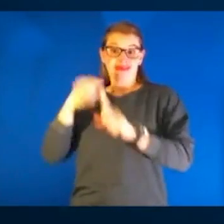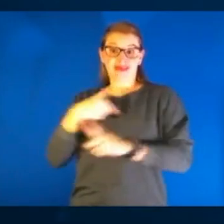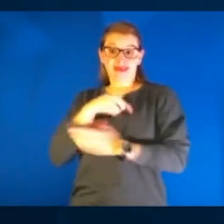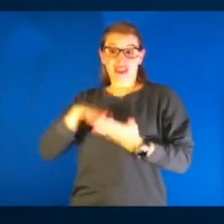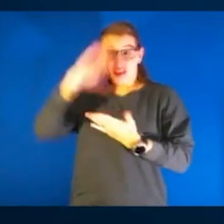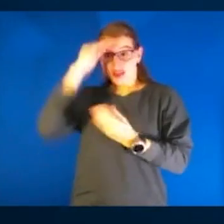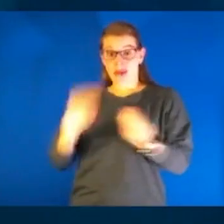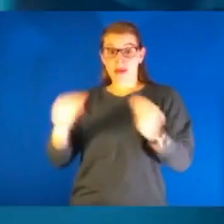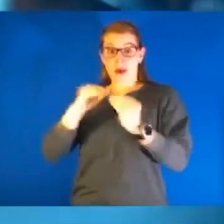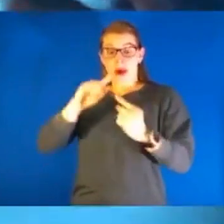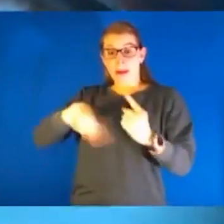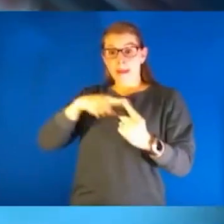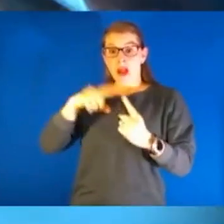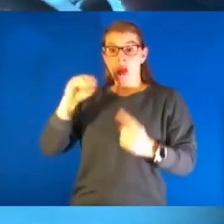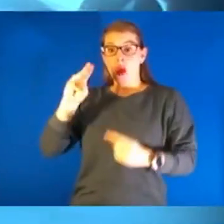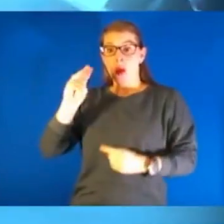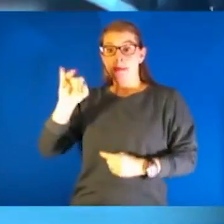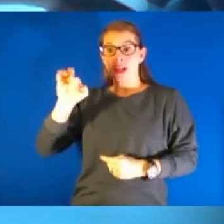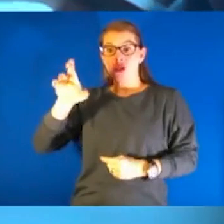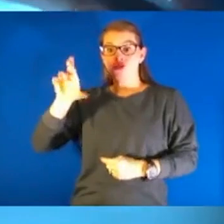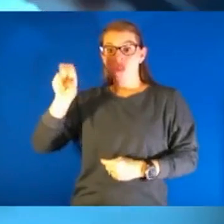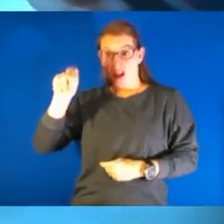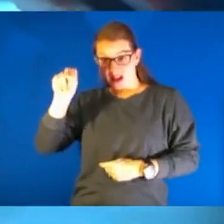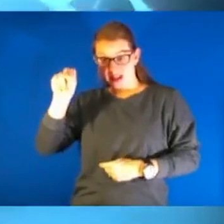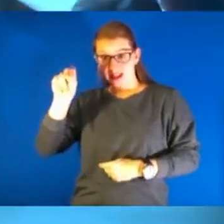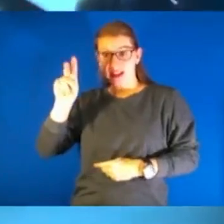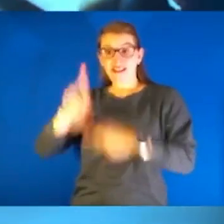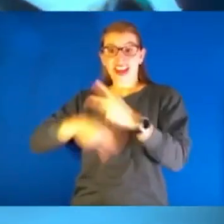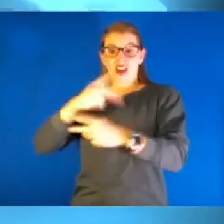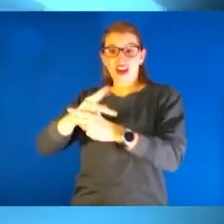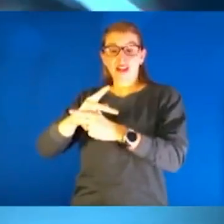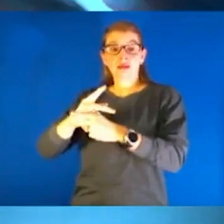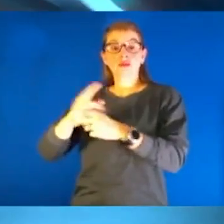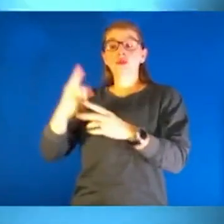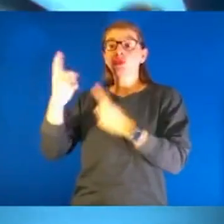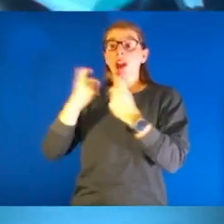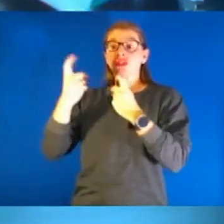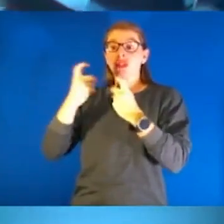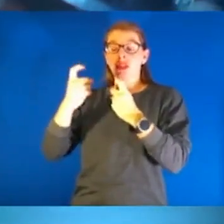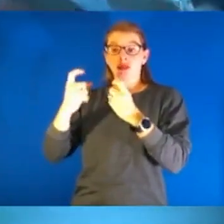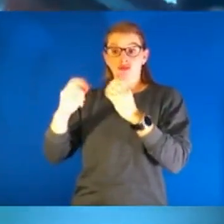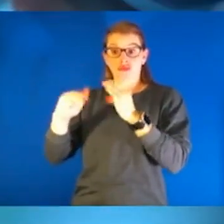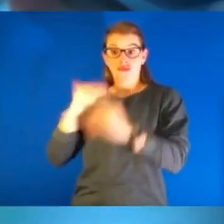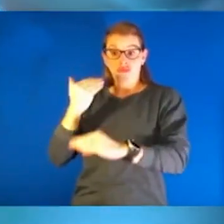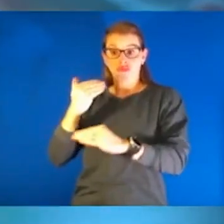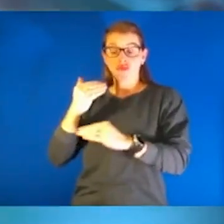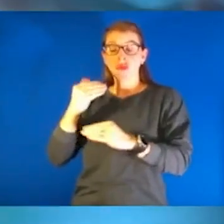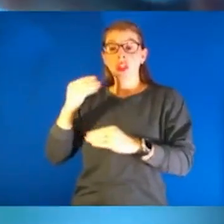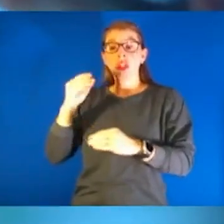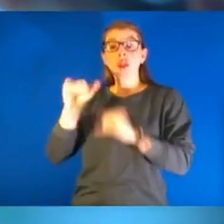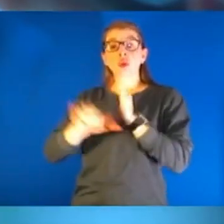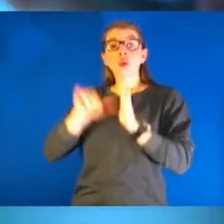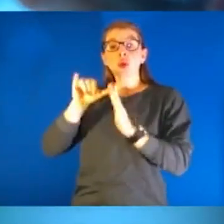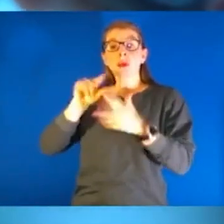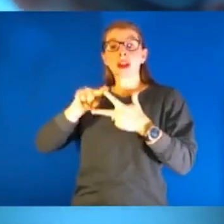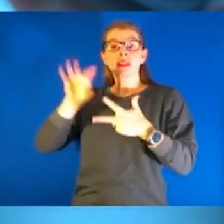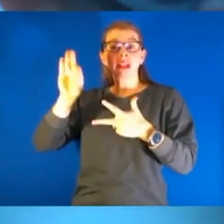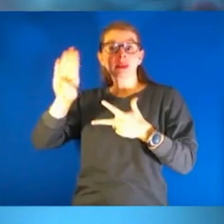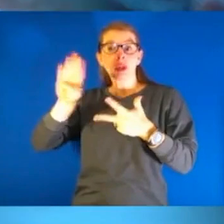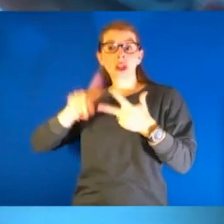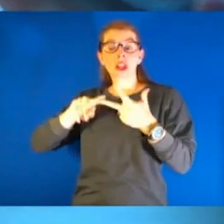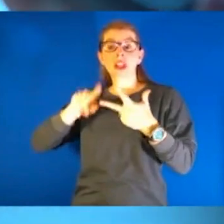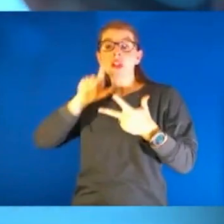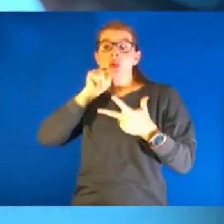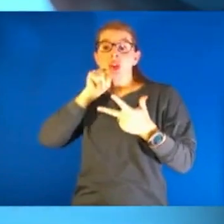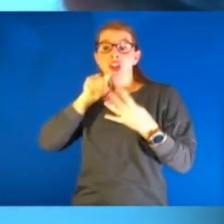Omicron variant. So make sure to get in your questions. You can send us to us on YouTube, Facebook, Twitter, and you can email those to the